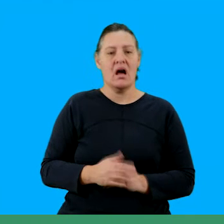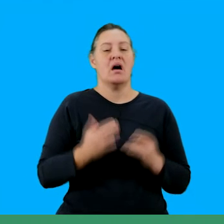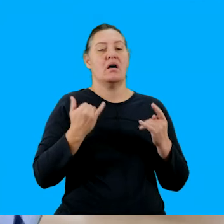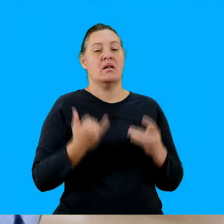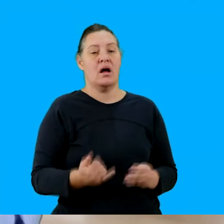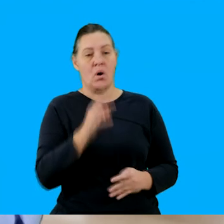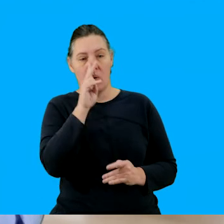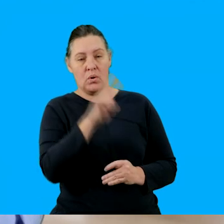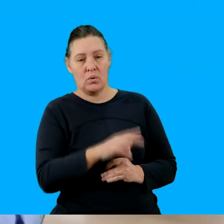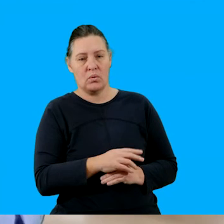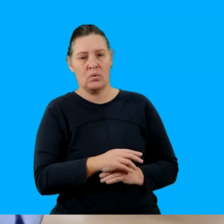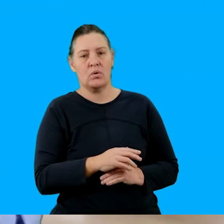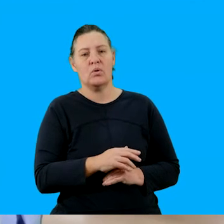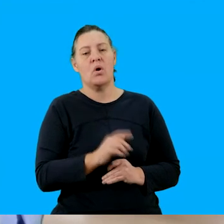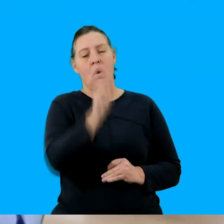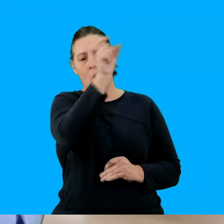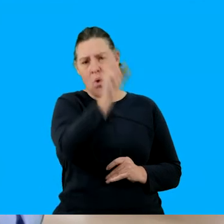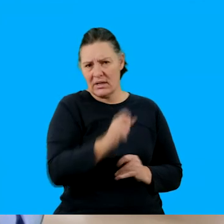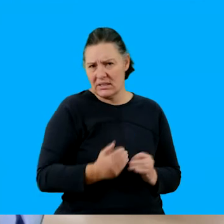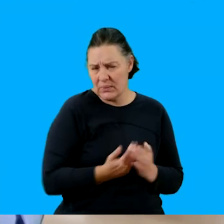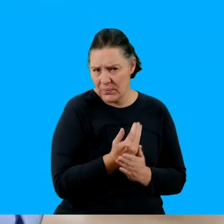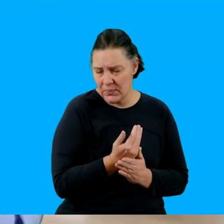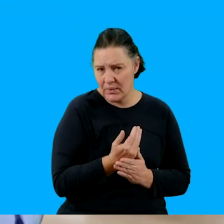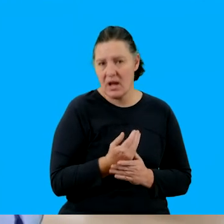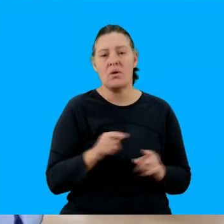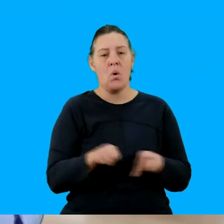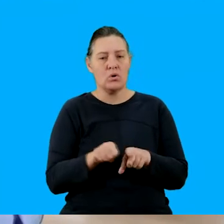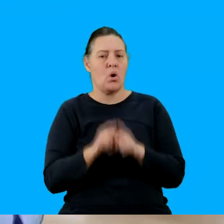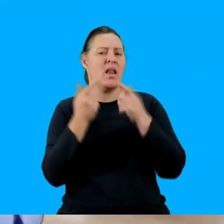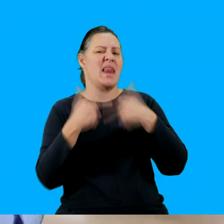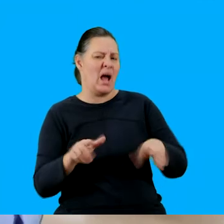will also look into new terminologies and